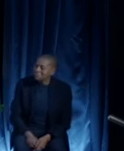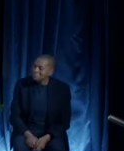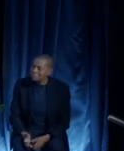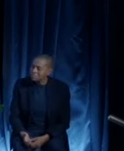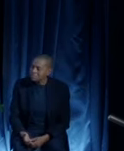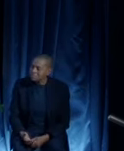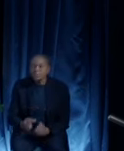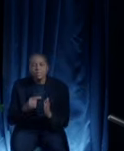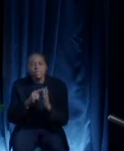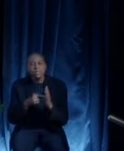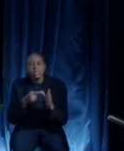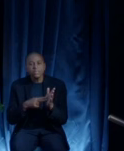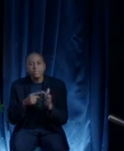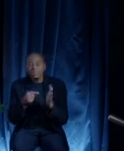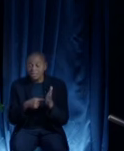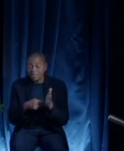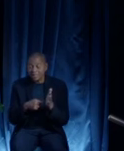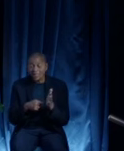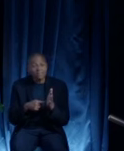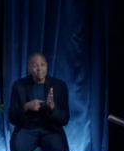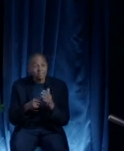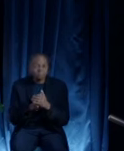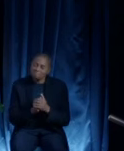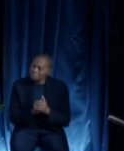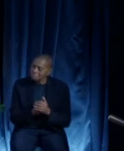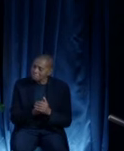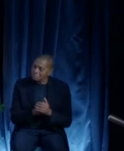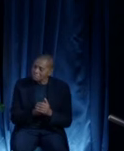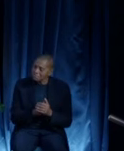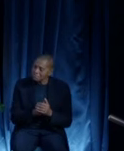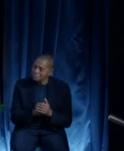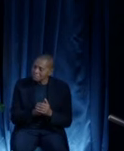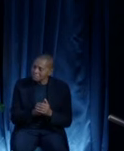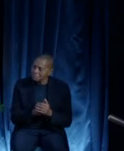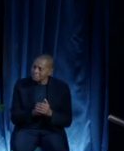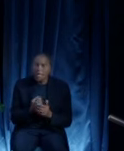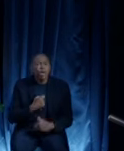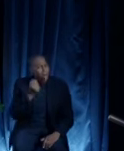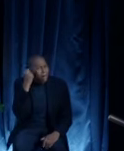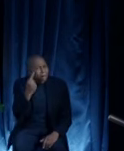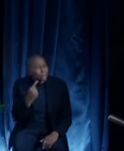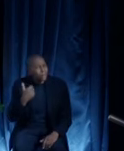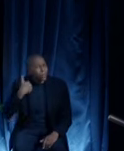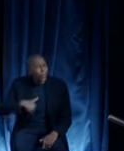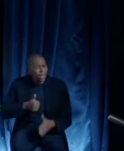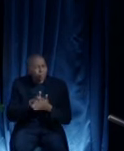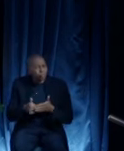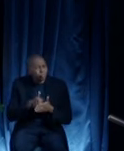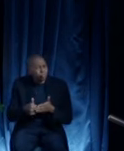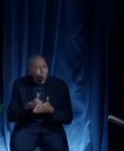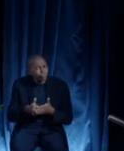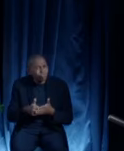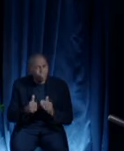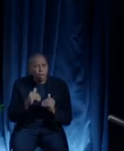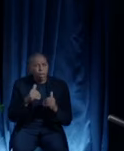Hi, Janet from Hackney History Festival. I understand that the position of ordinary women went down massively after